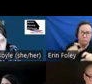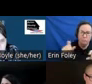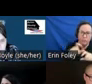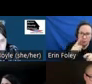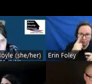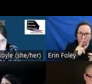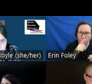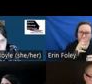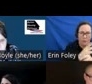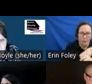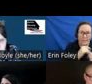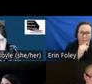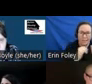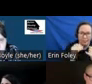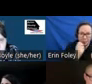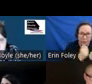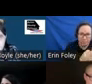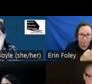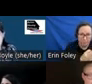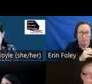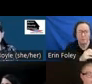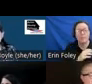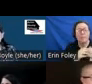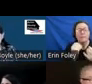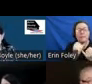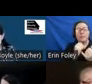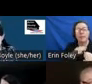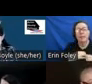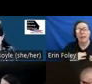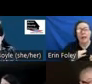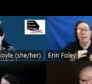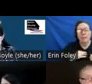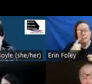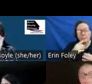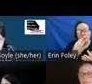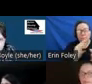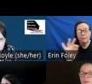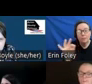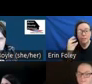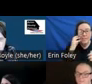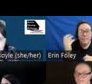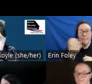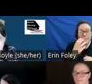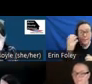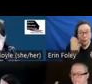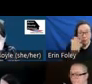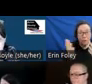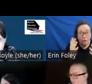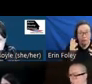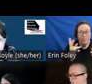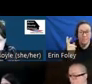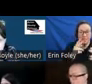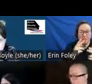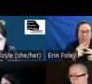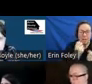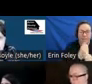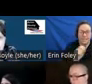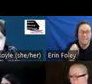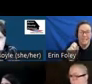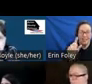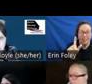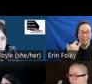thing that is worth mentioning is eligibility for free cell phone service. SafeLink is an example of a